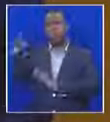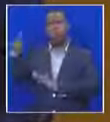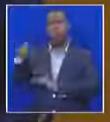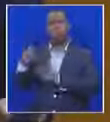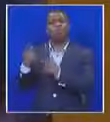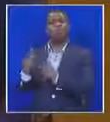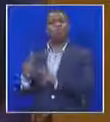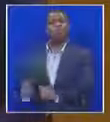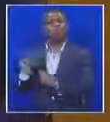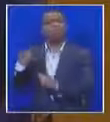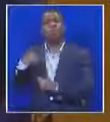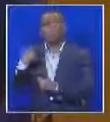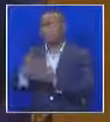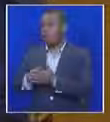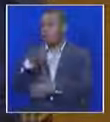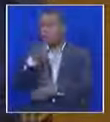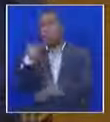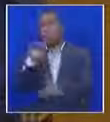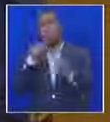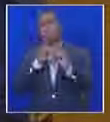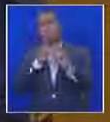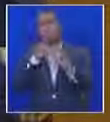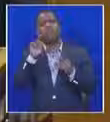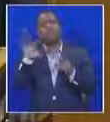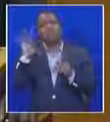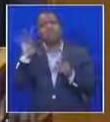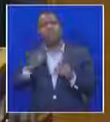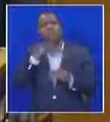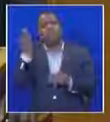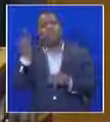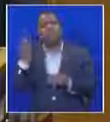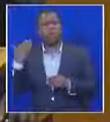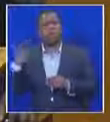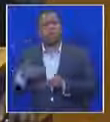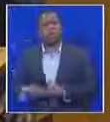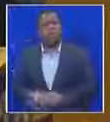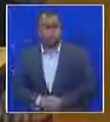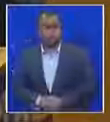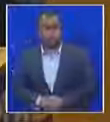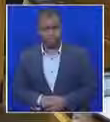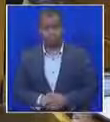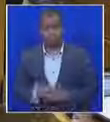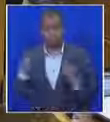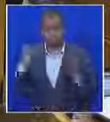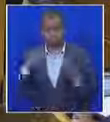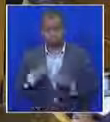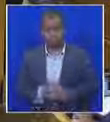seeing as she was not even nominated by Treasury. The Honorable the President.